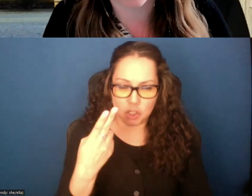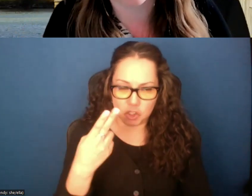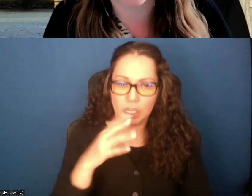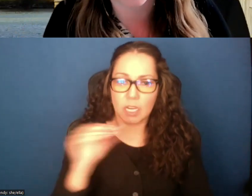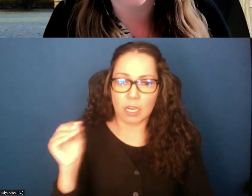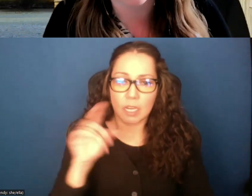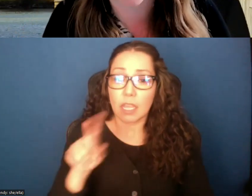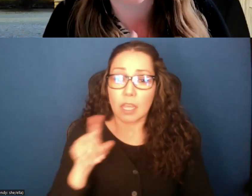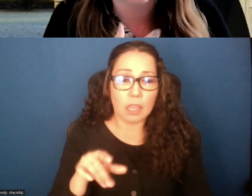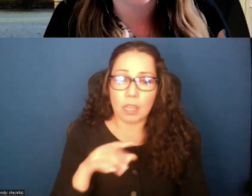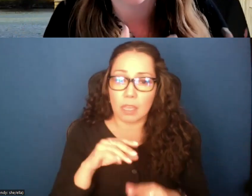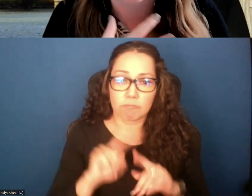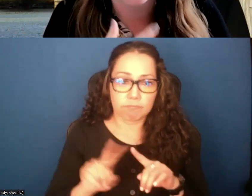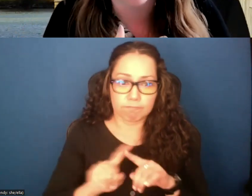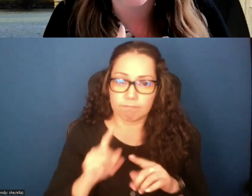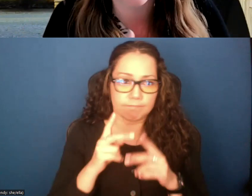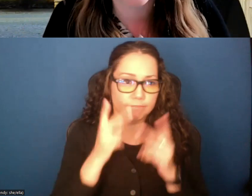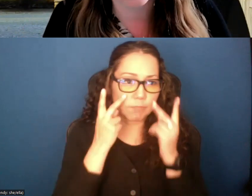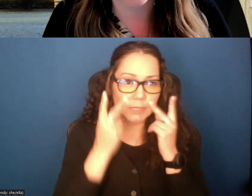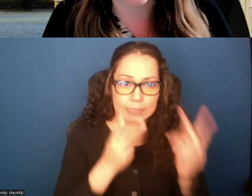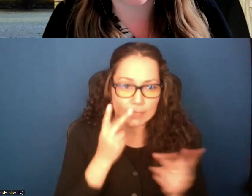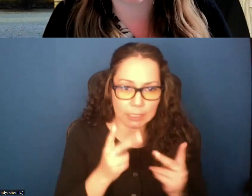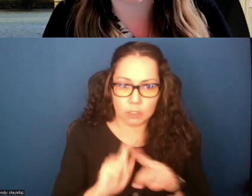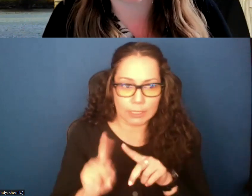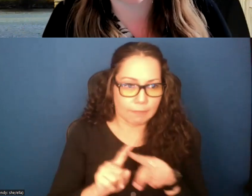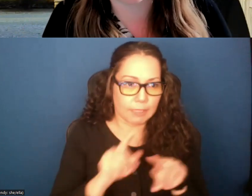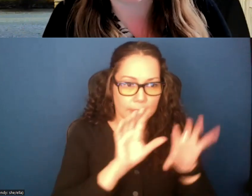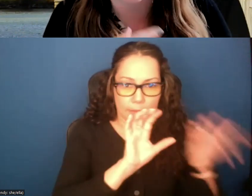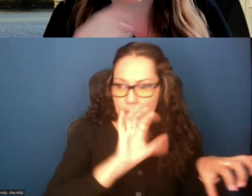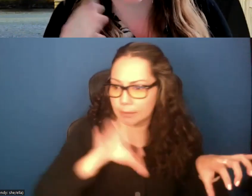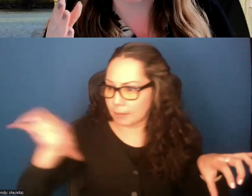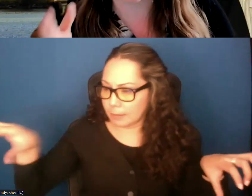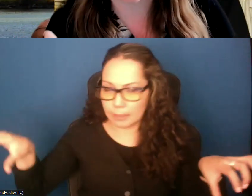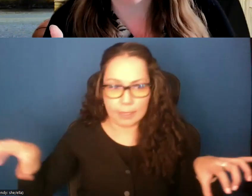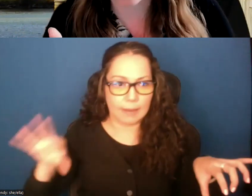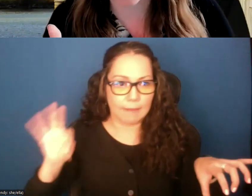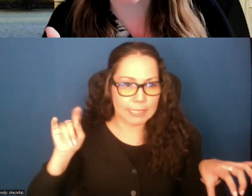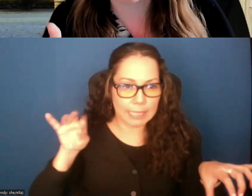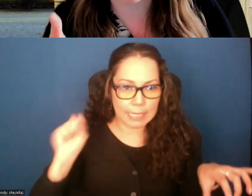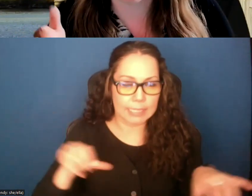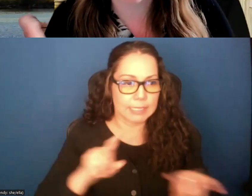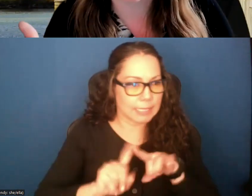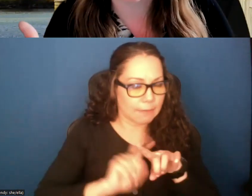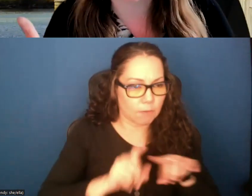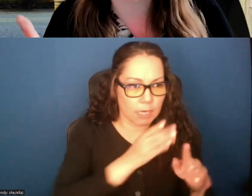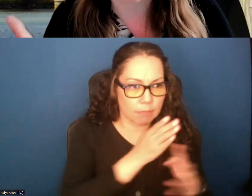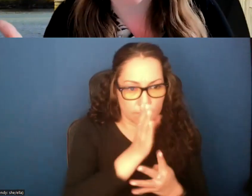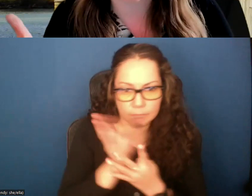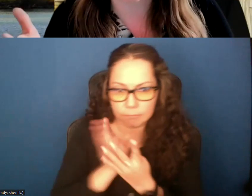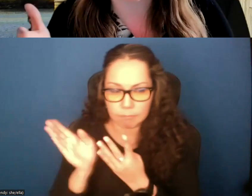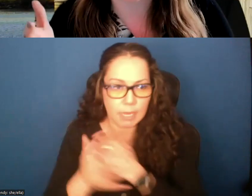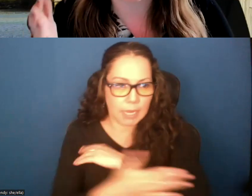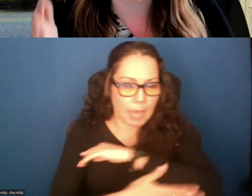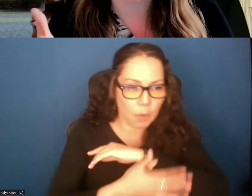visitation in specific facilities and counties. And so I think to the question about whether